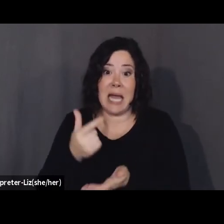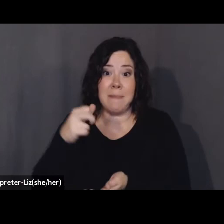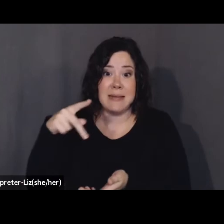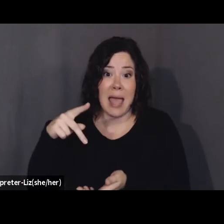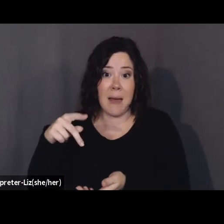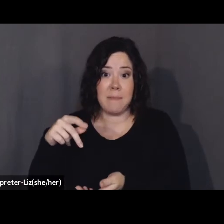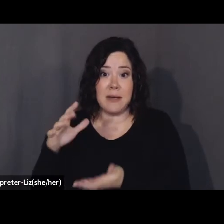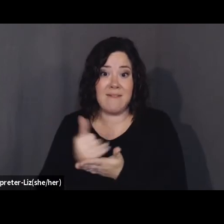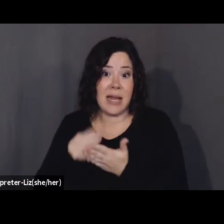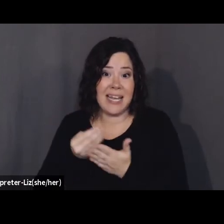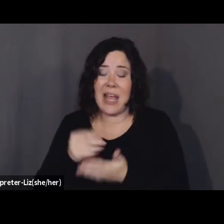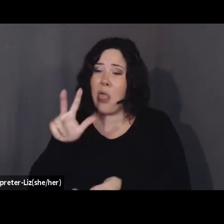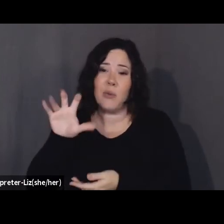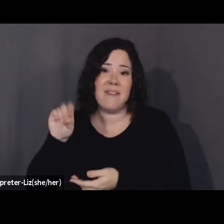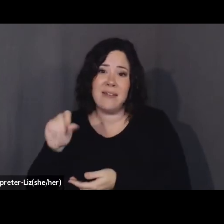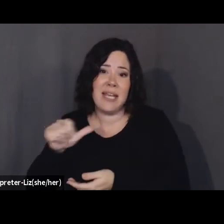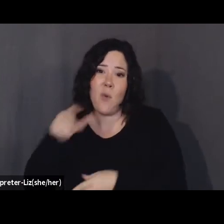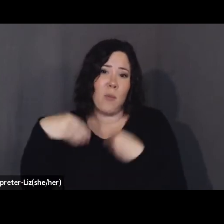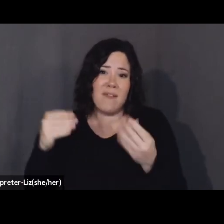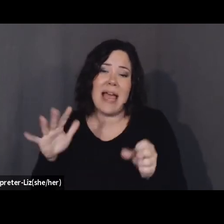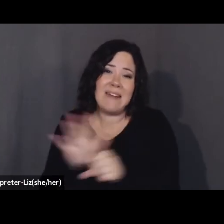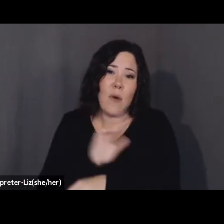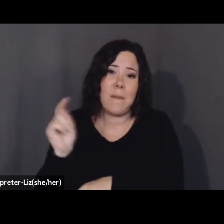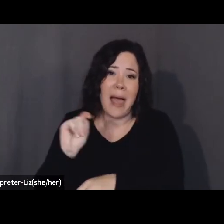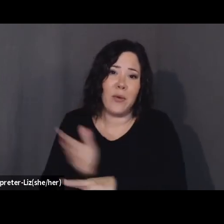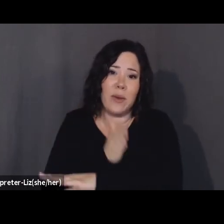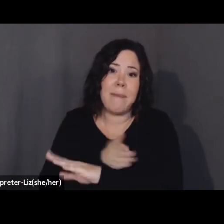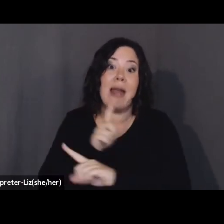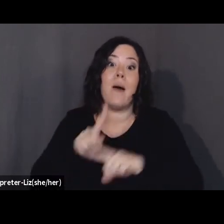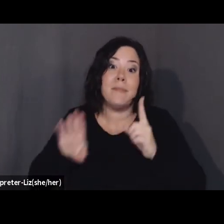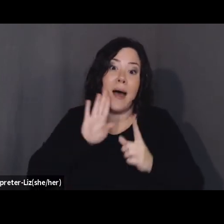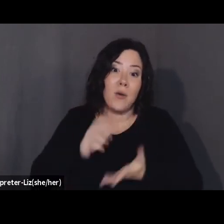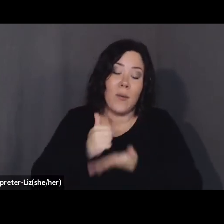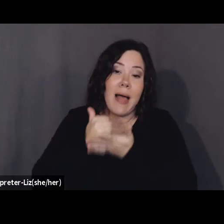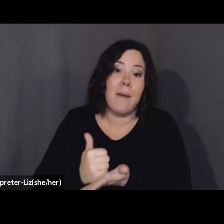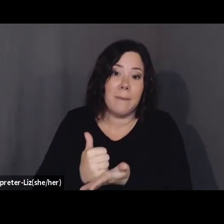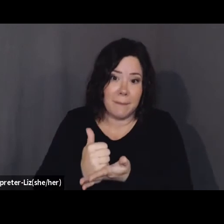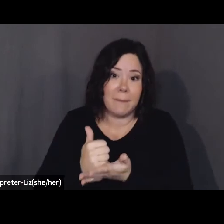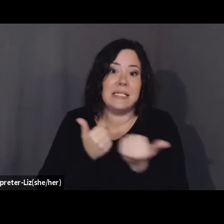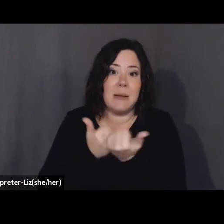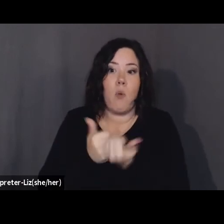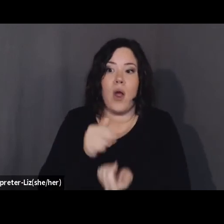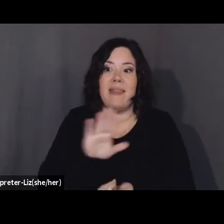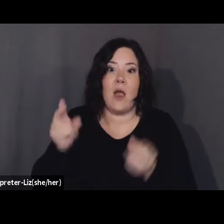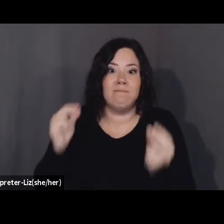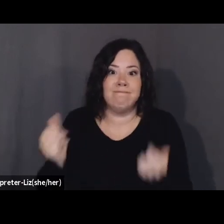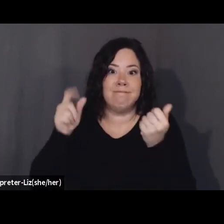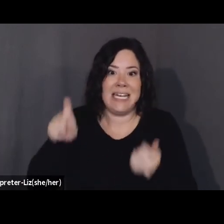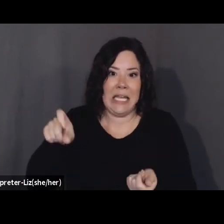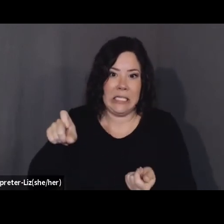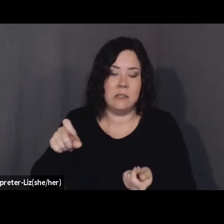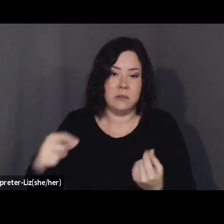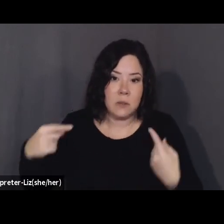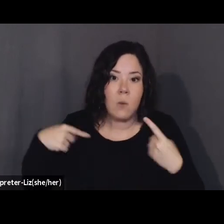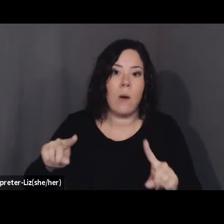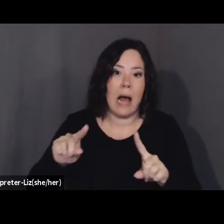gonna provide an entire bathroom remodel, but it will help support people with their needs now, while working with